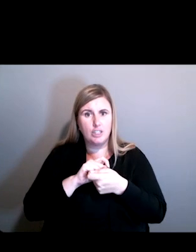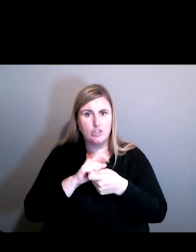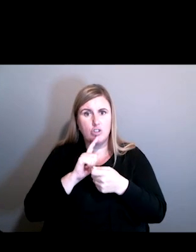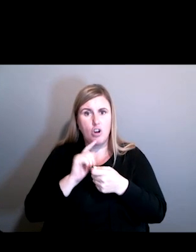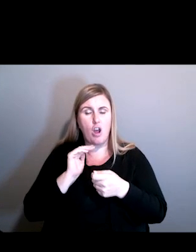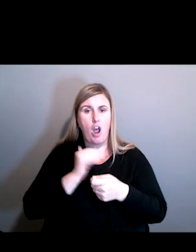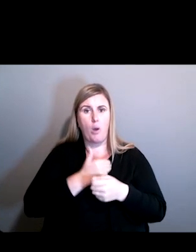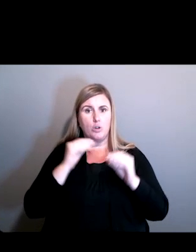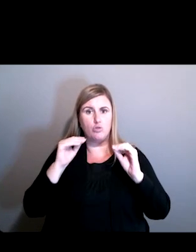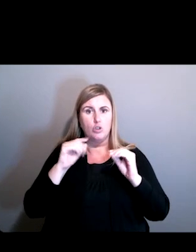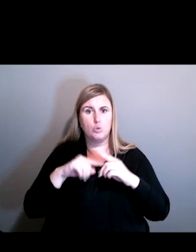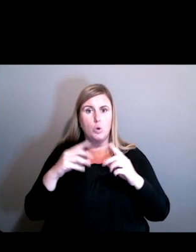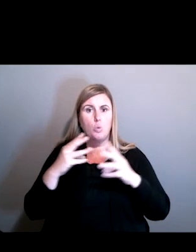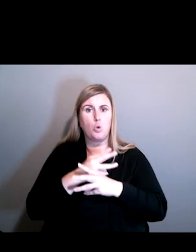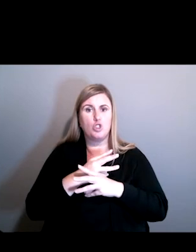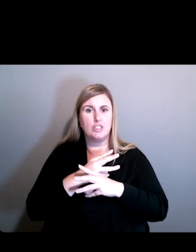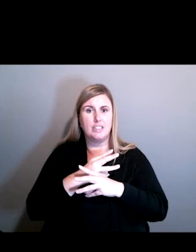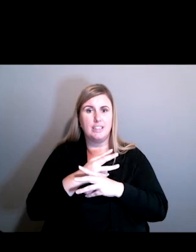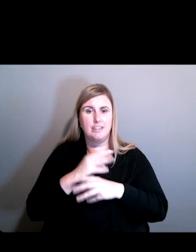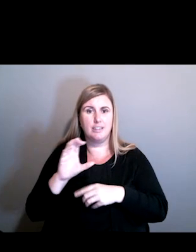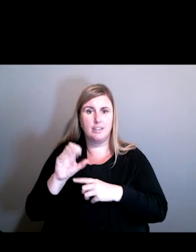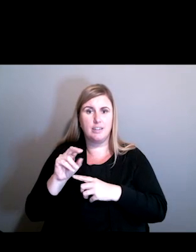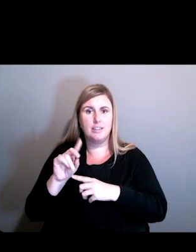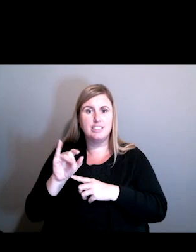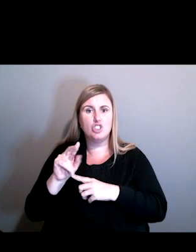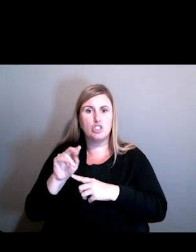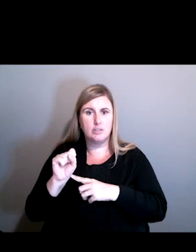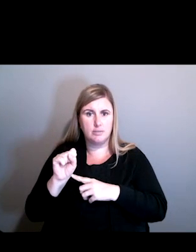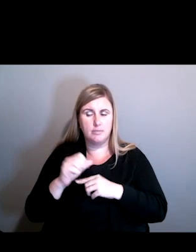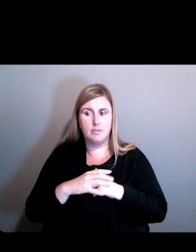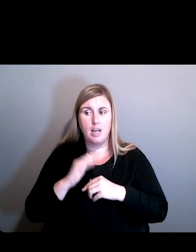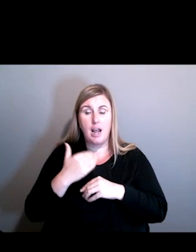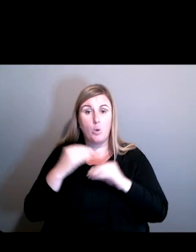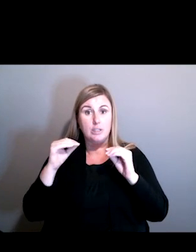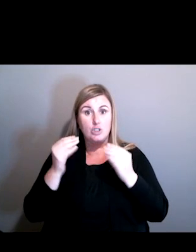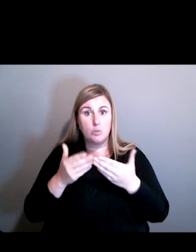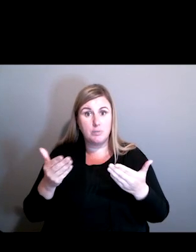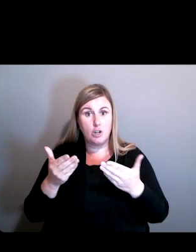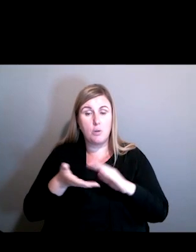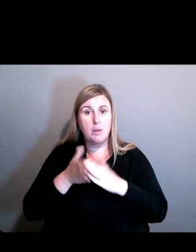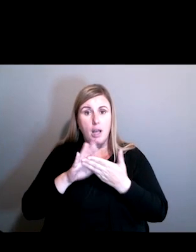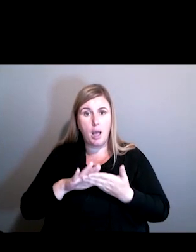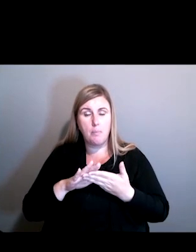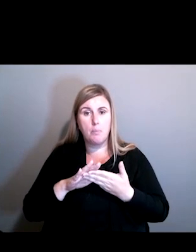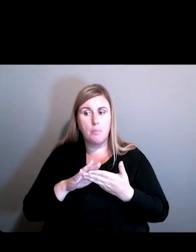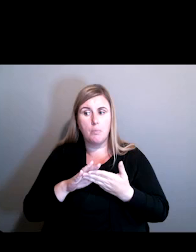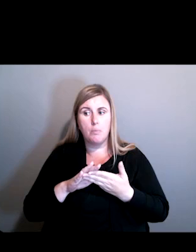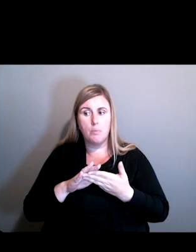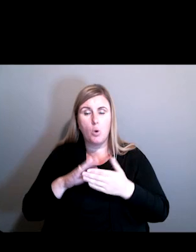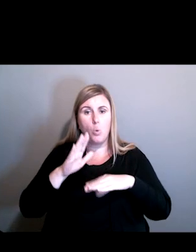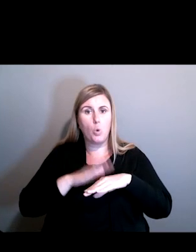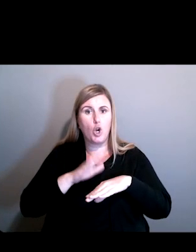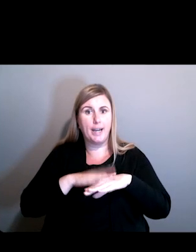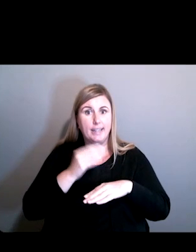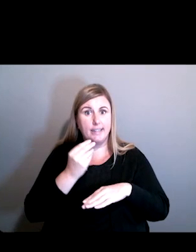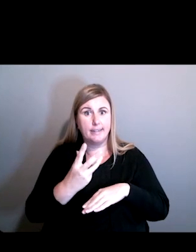changes our instruction into a worsening set of conditions. And our teaching materials become warning signals